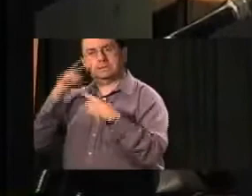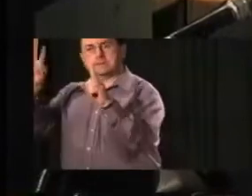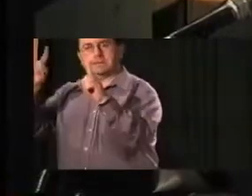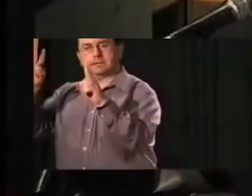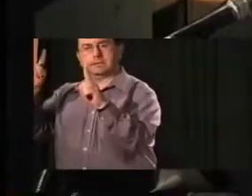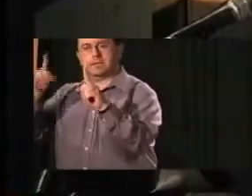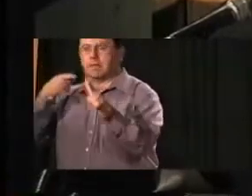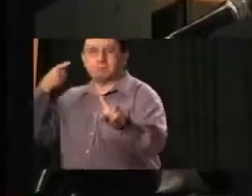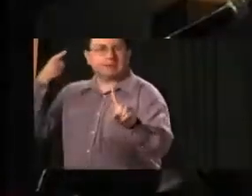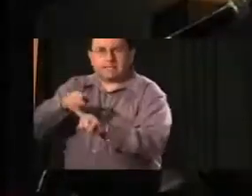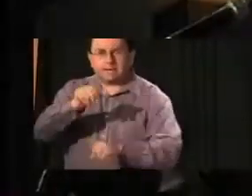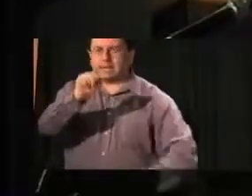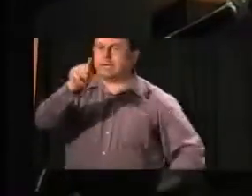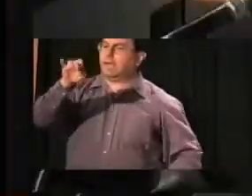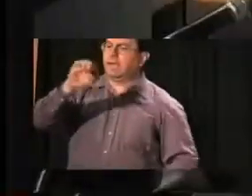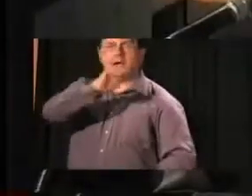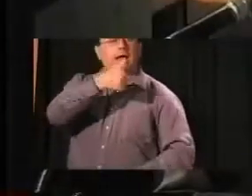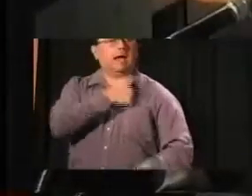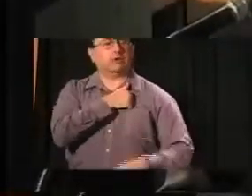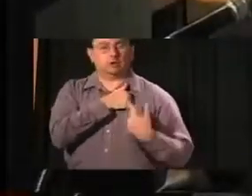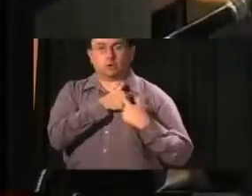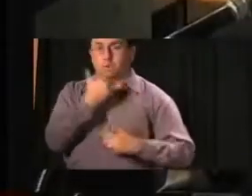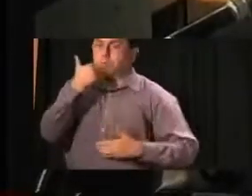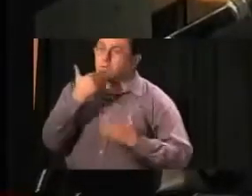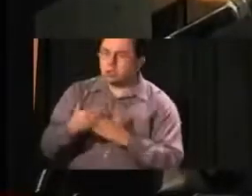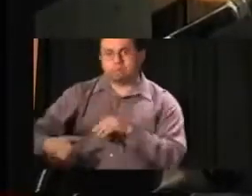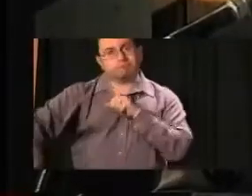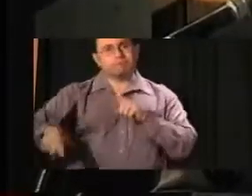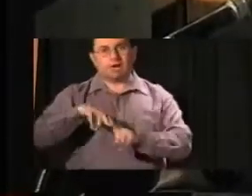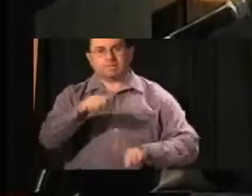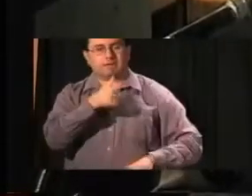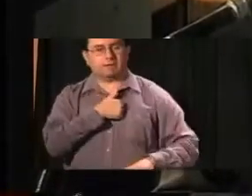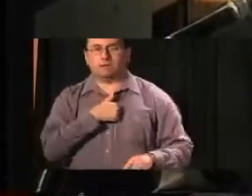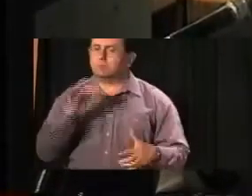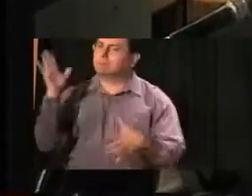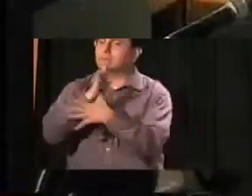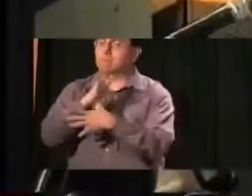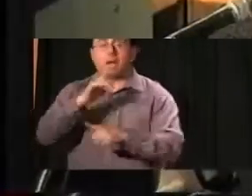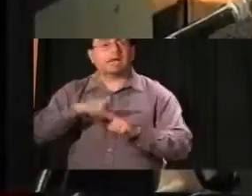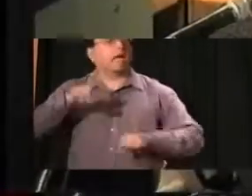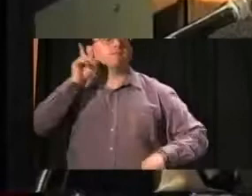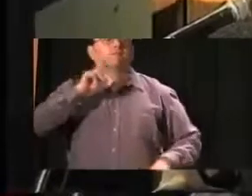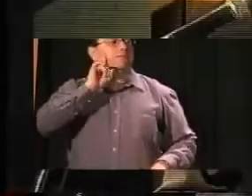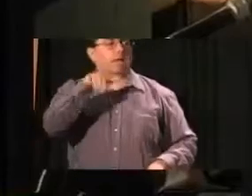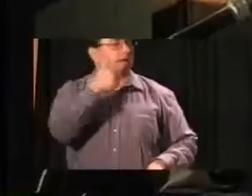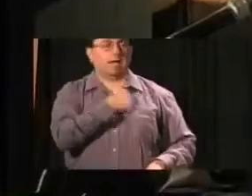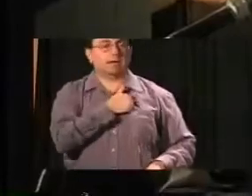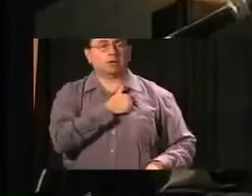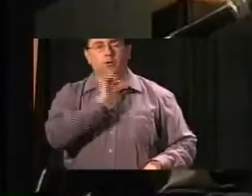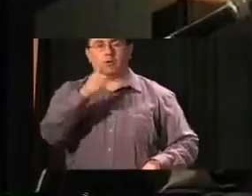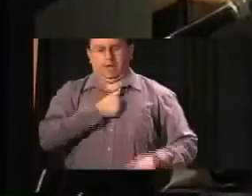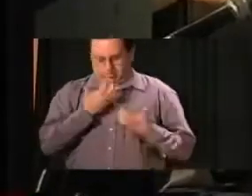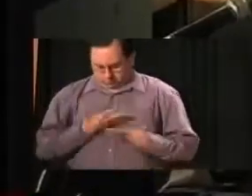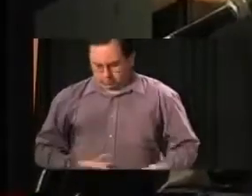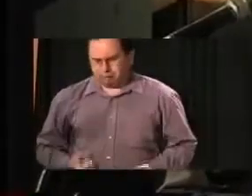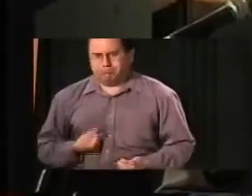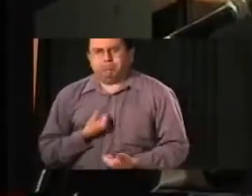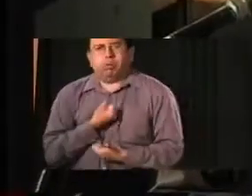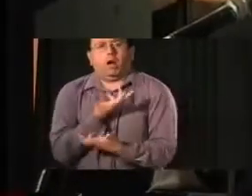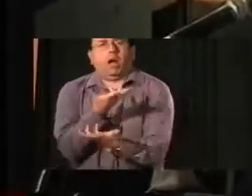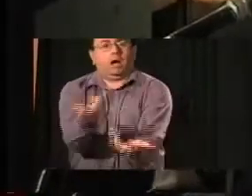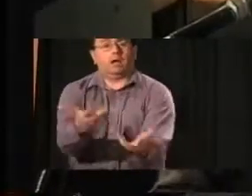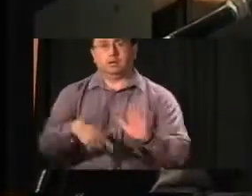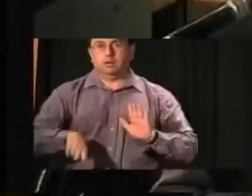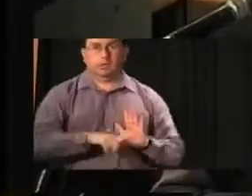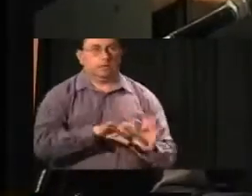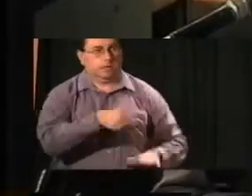Attitude. Nothing can top a good attitude. You can't fake it. It oozes from every fiber of our being. A negative